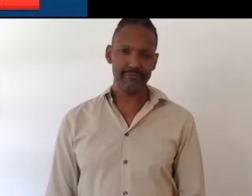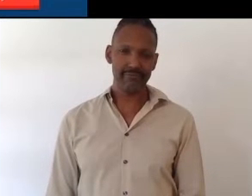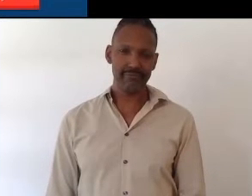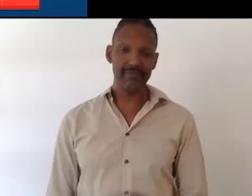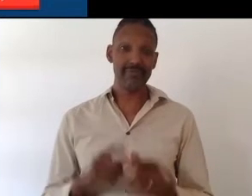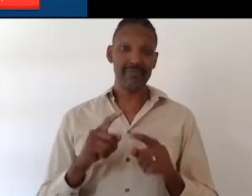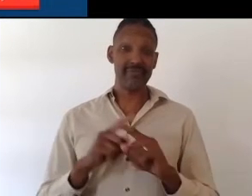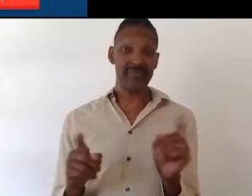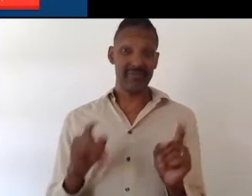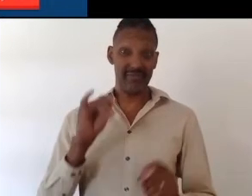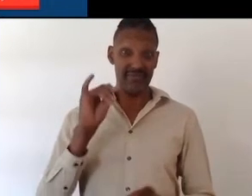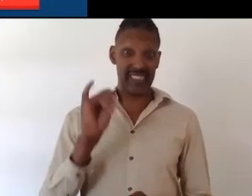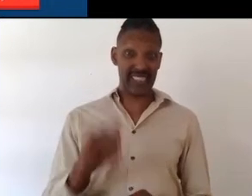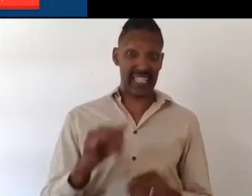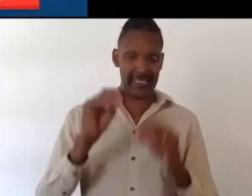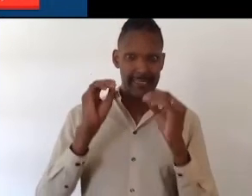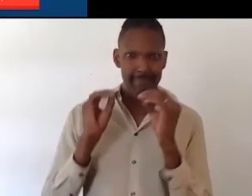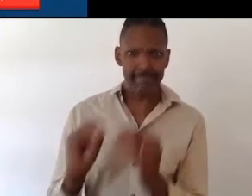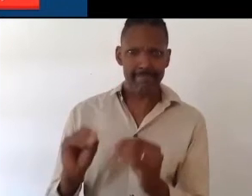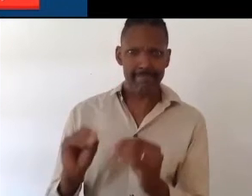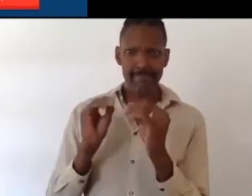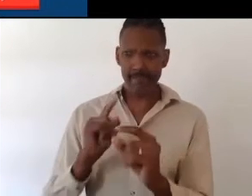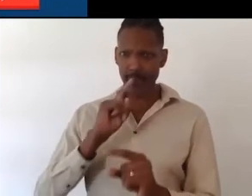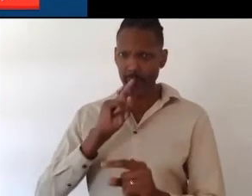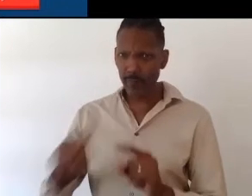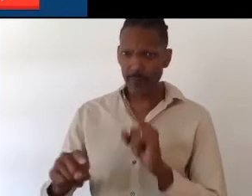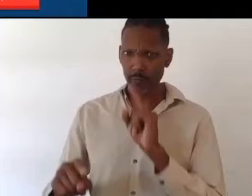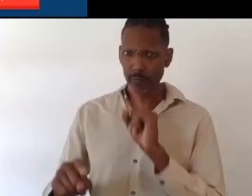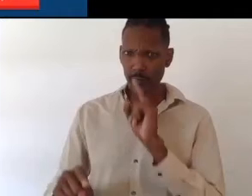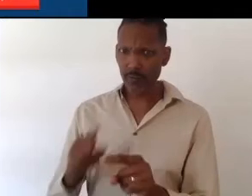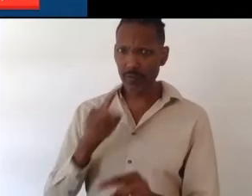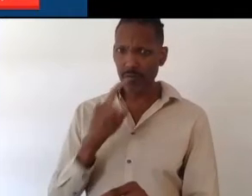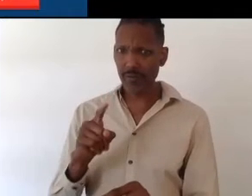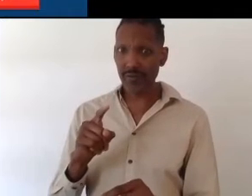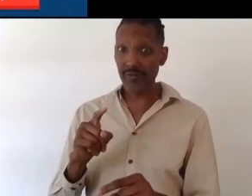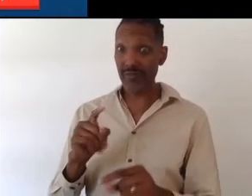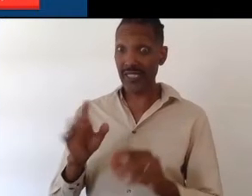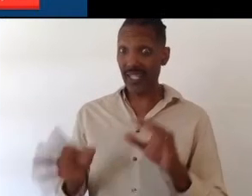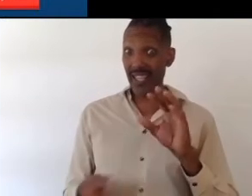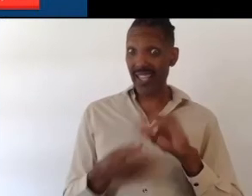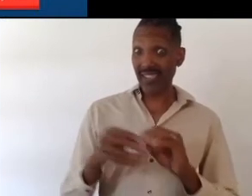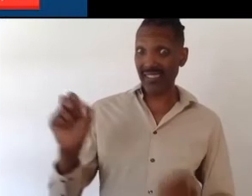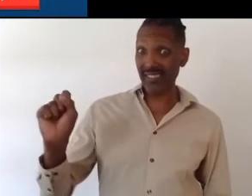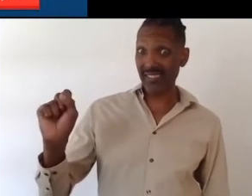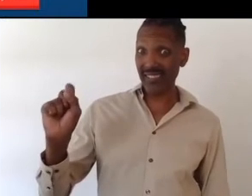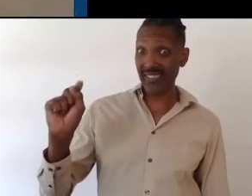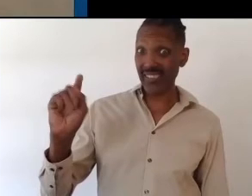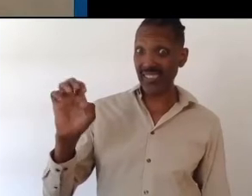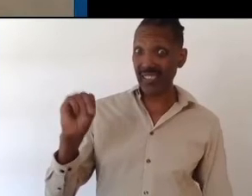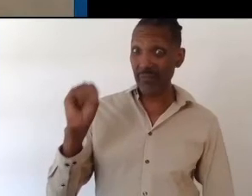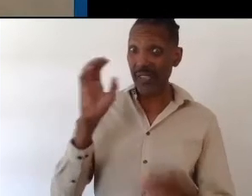can not only make progress on their IEP goals, they can meet them.